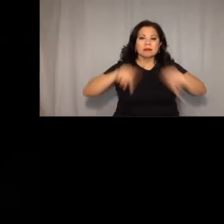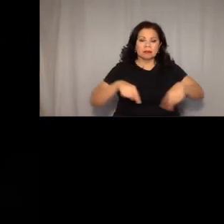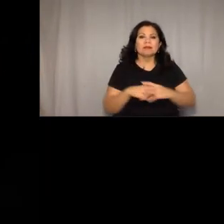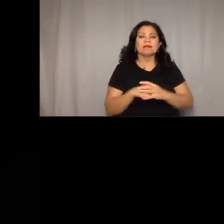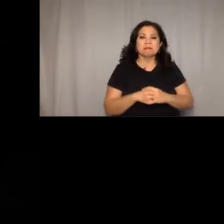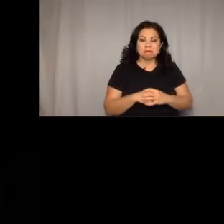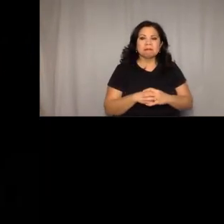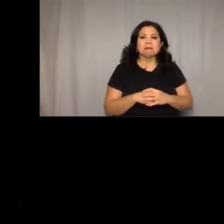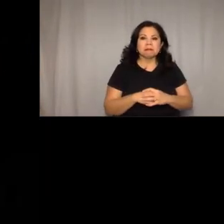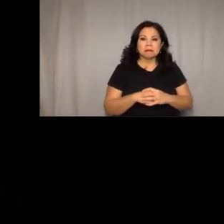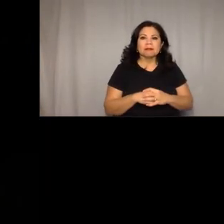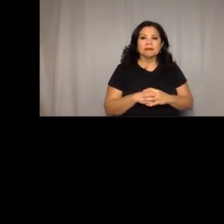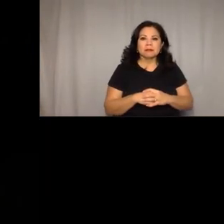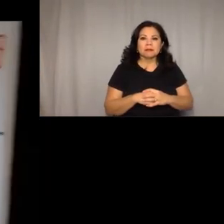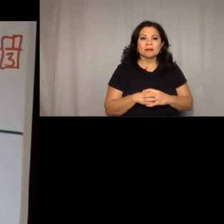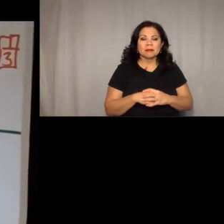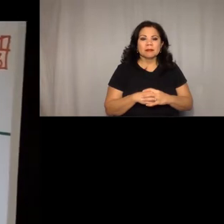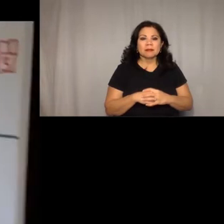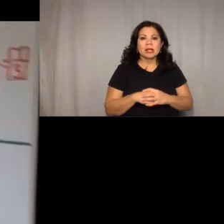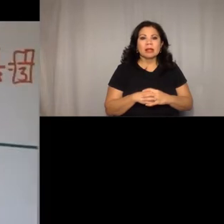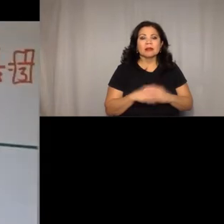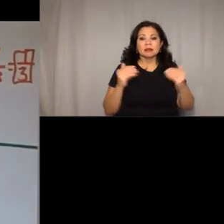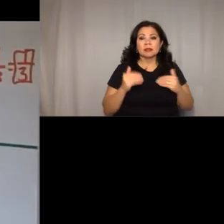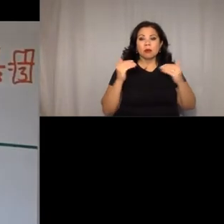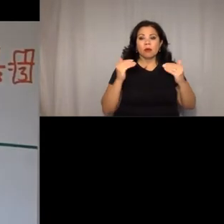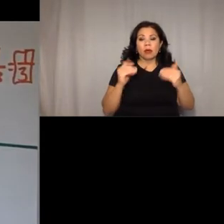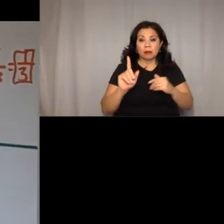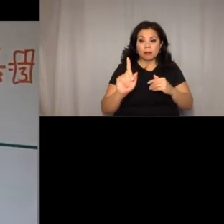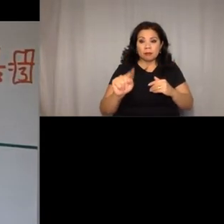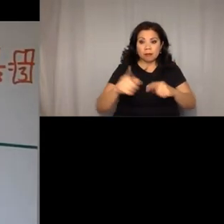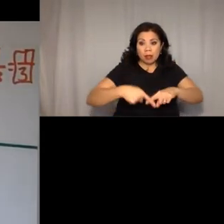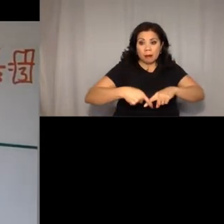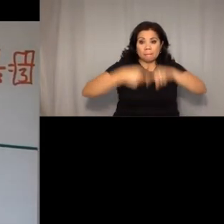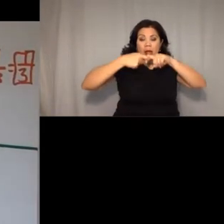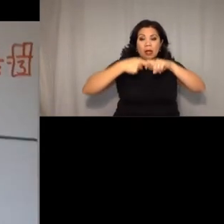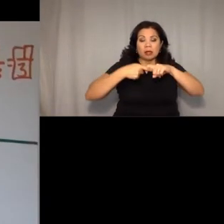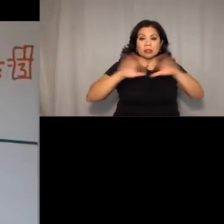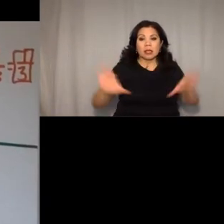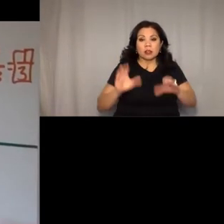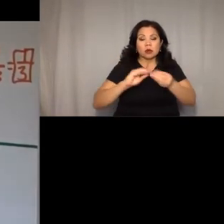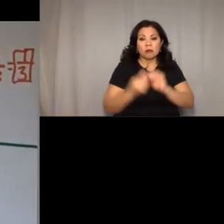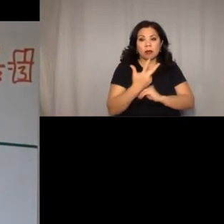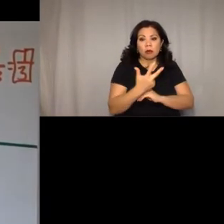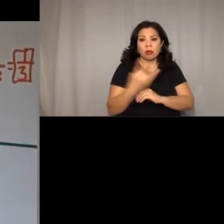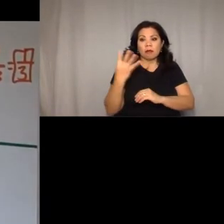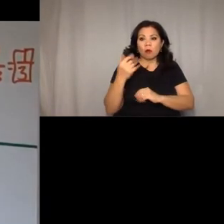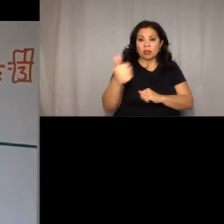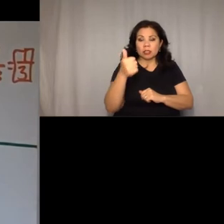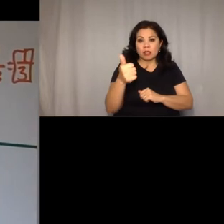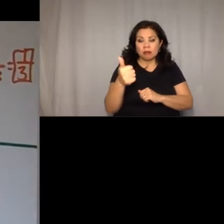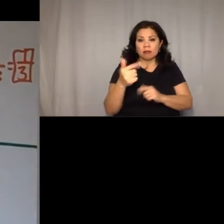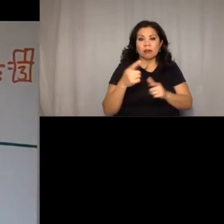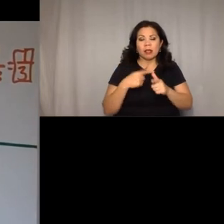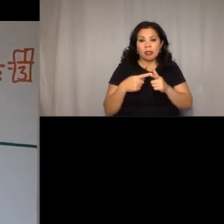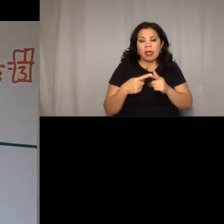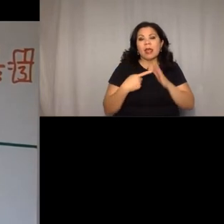1/3. Okay. So go ahead and pause this and try number 3 and 4 and then come back, and then I'm going to show you